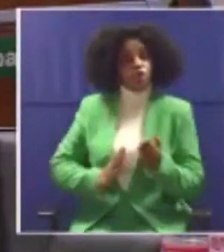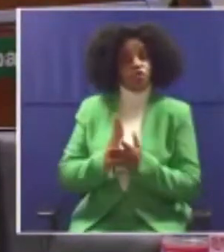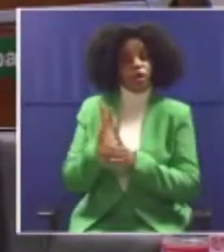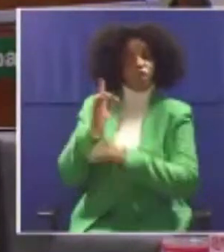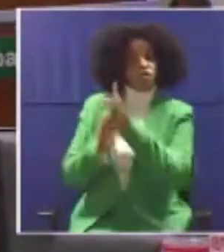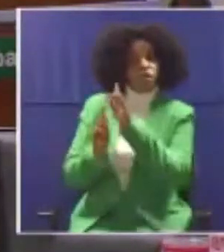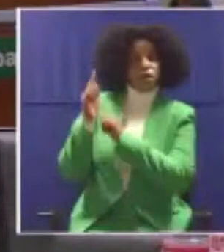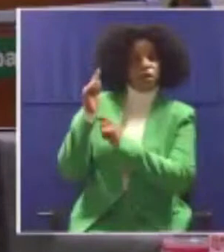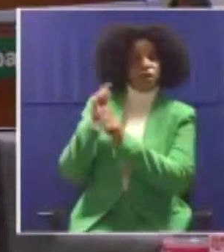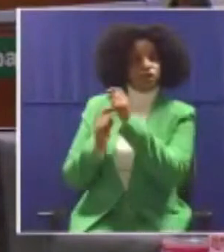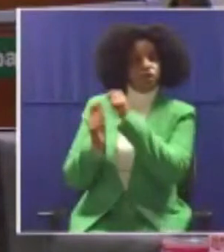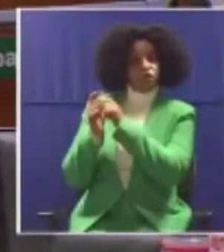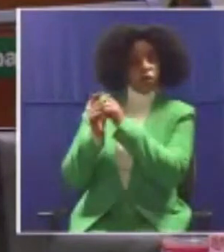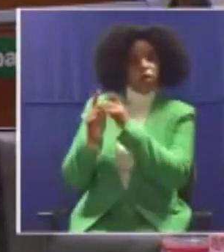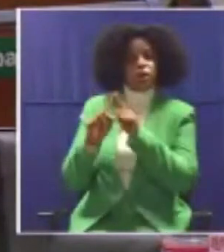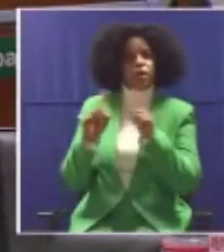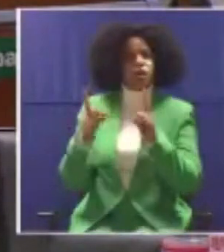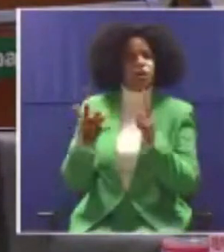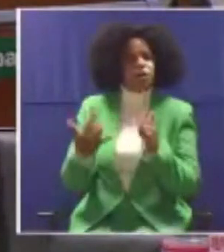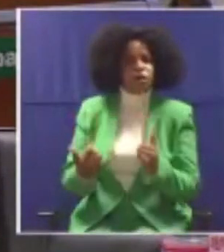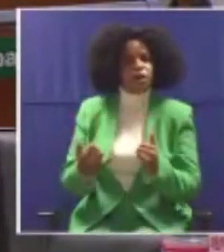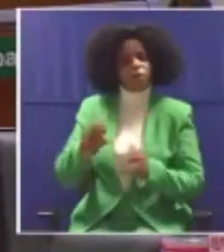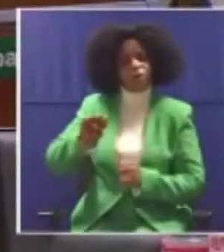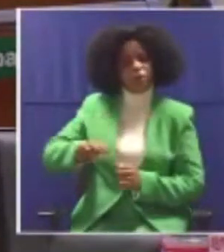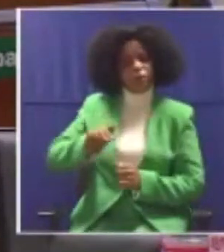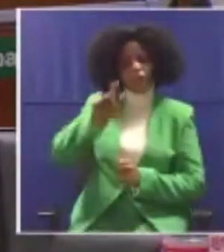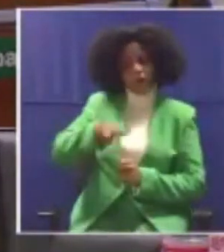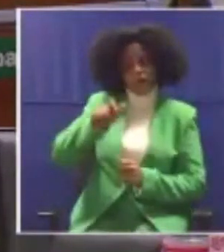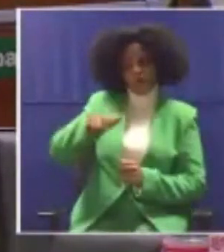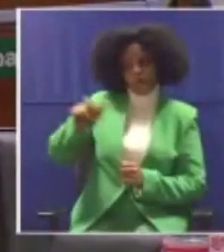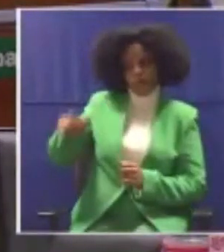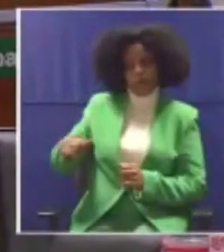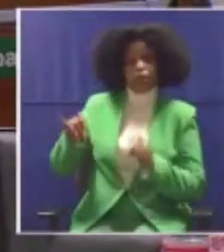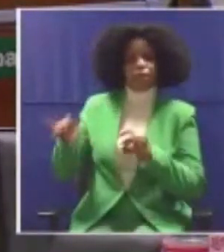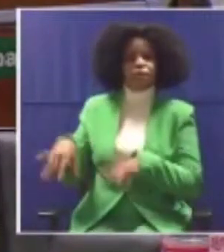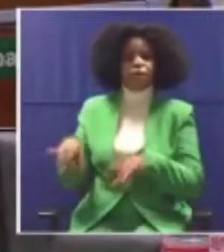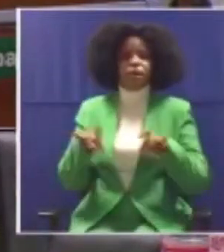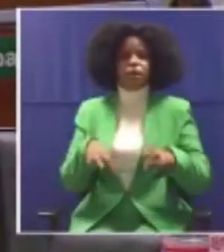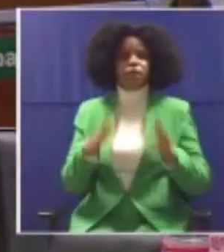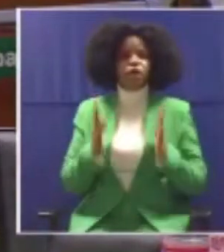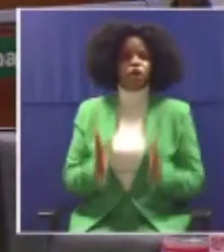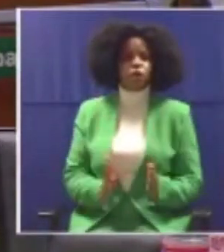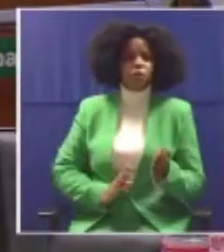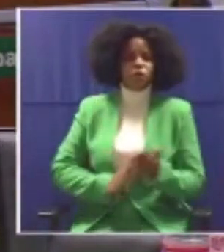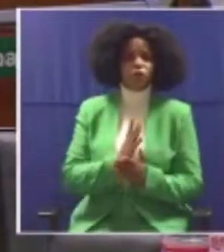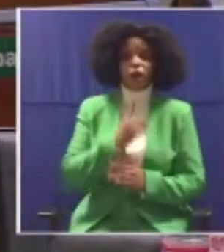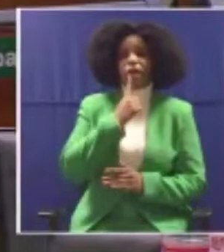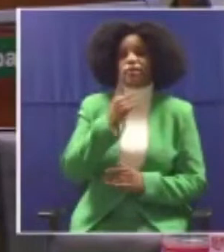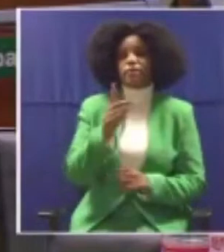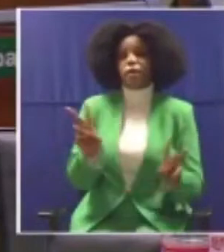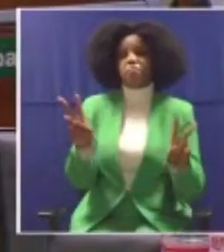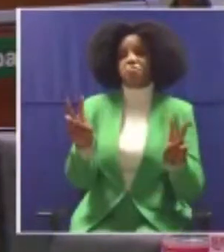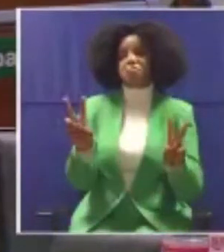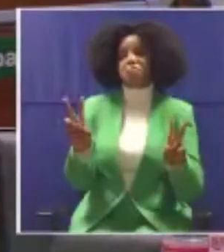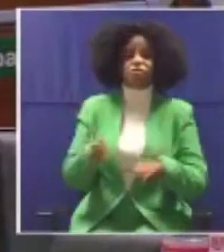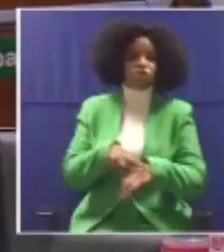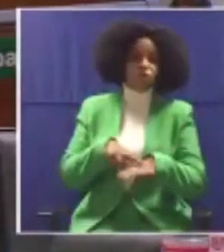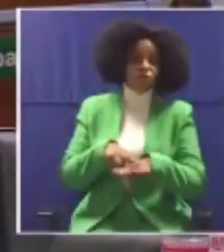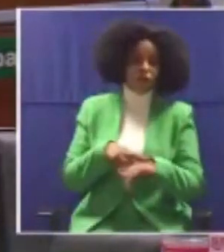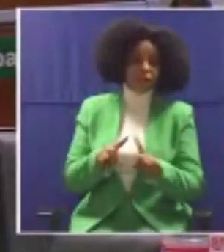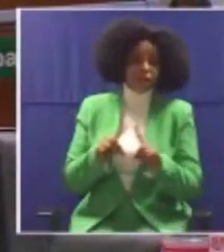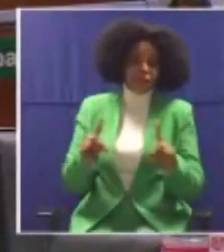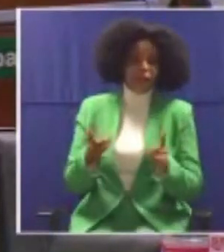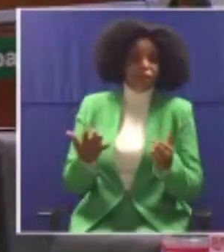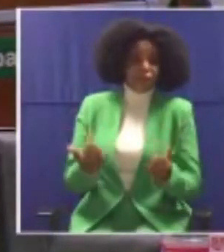struggled for freedom from human rights abuses based on race, we relied on the universality of the right to